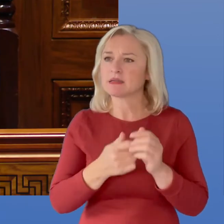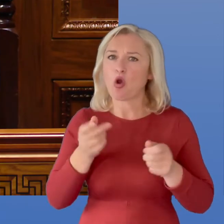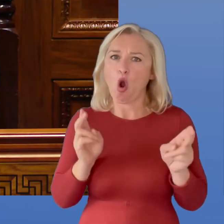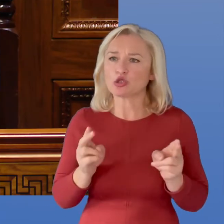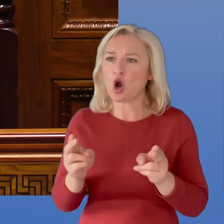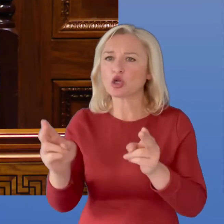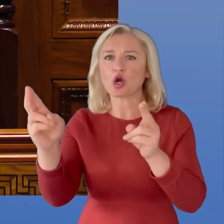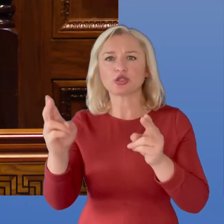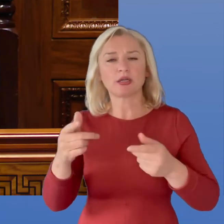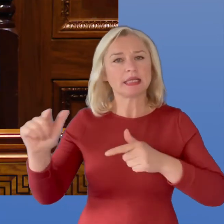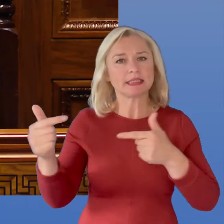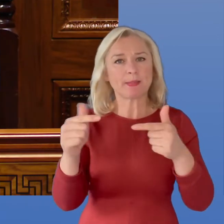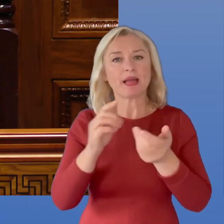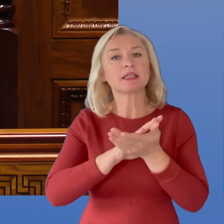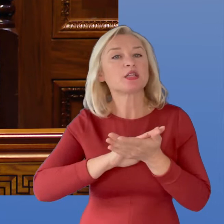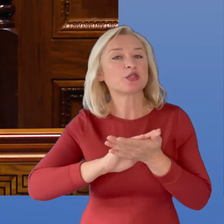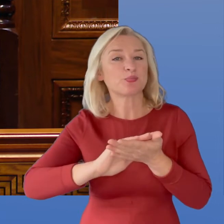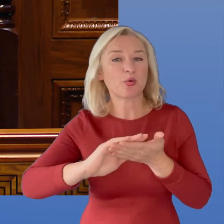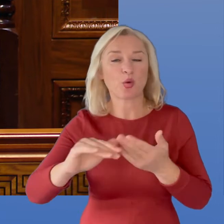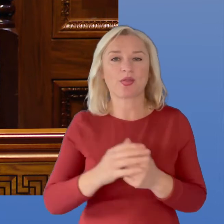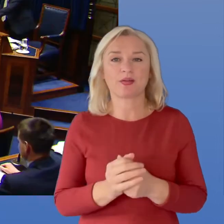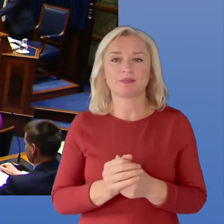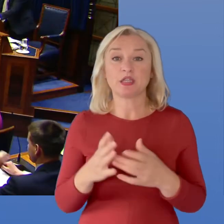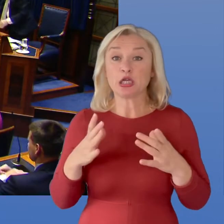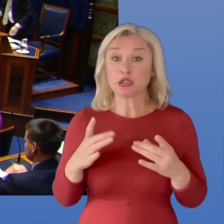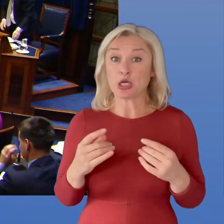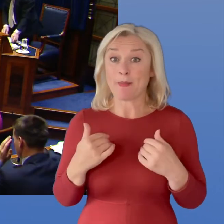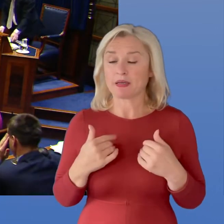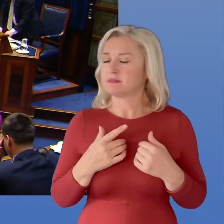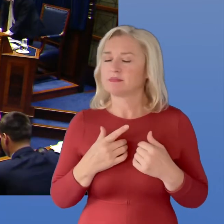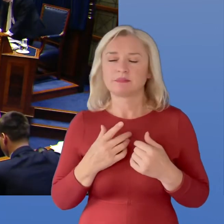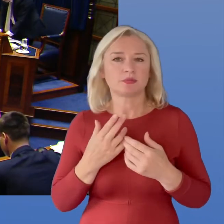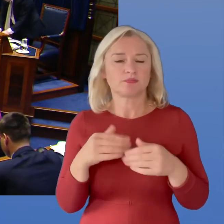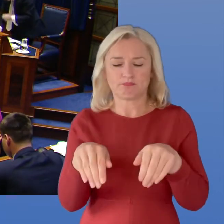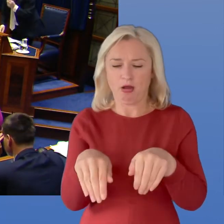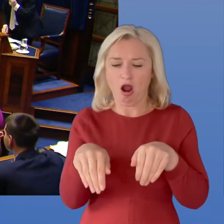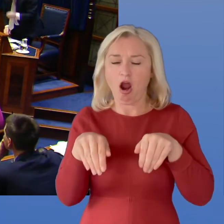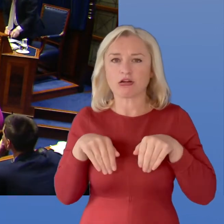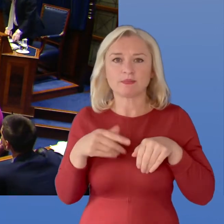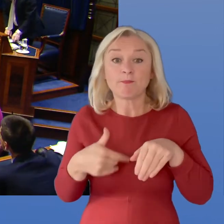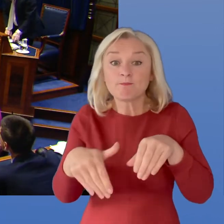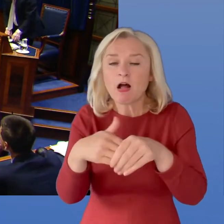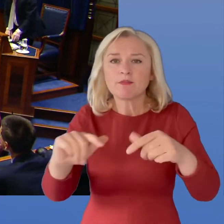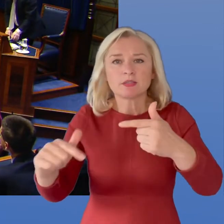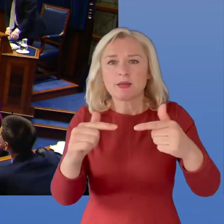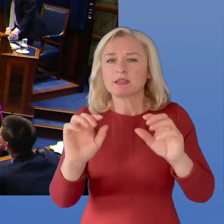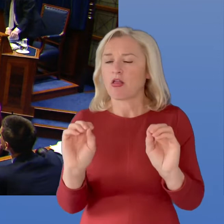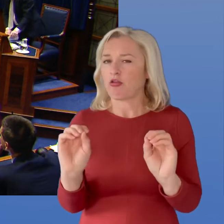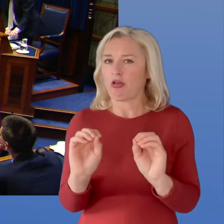smoothly. The Speaker is politically impartial and does not participate in any of the debates that take place in the